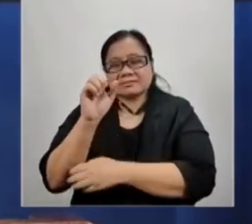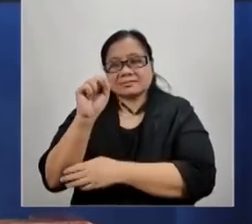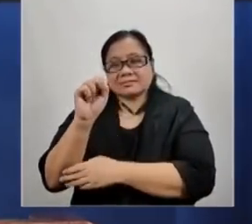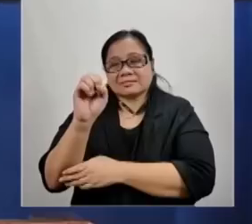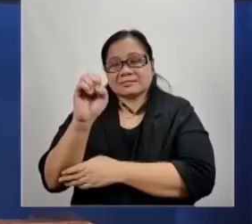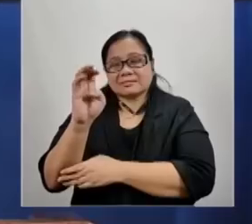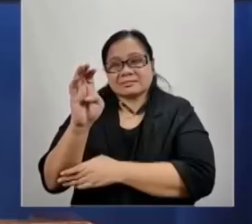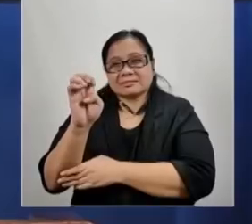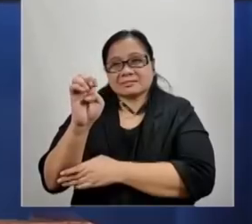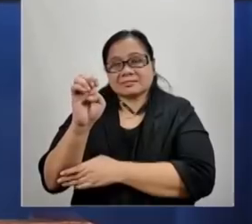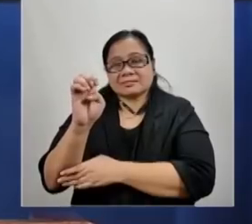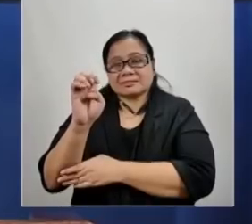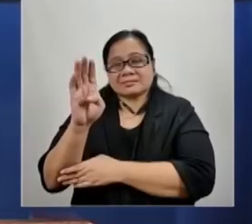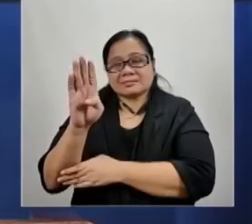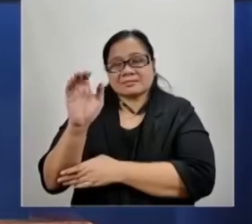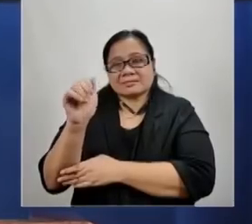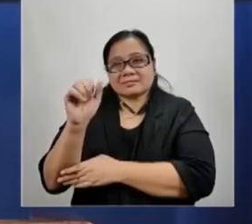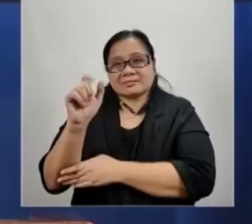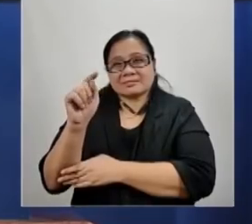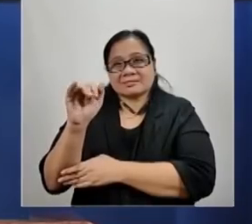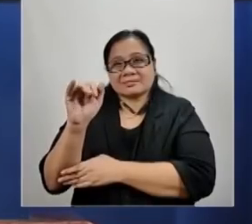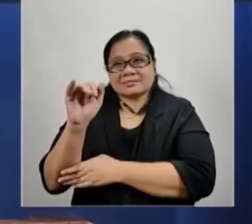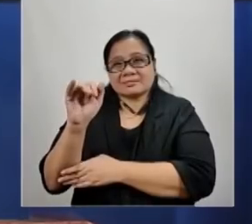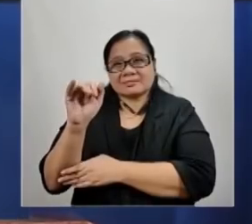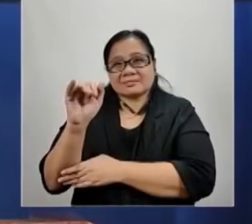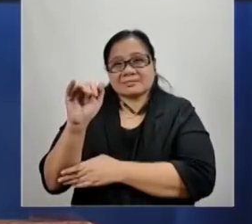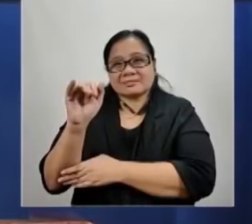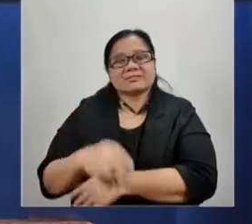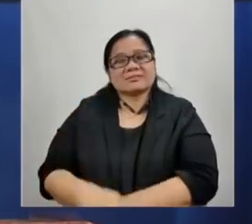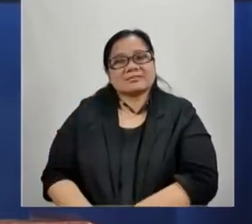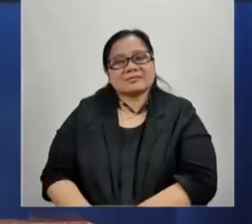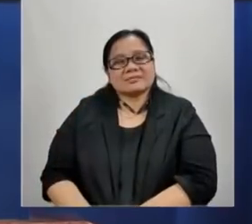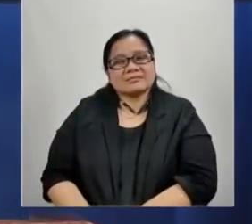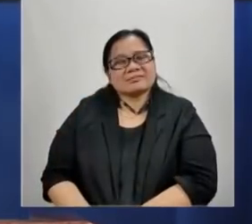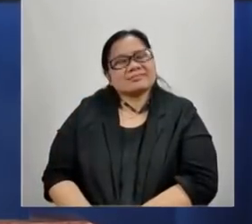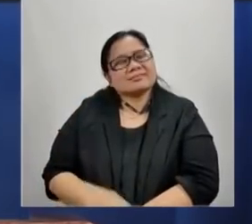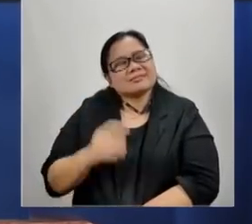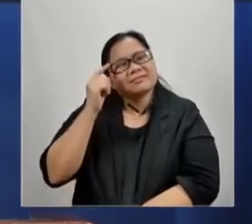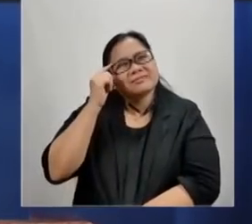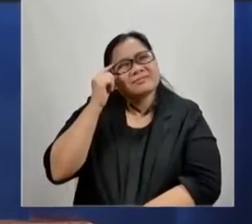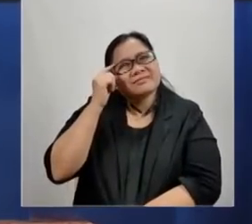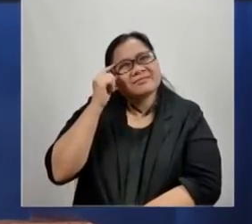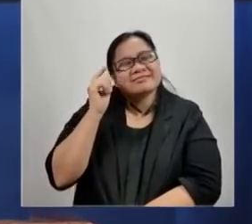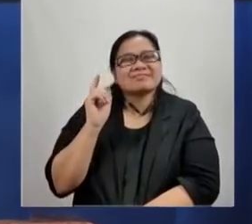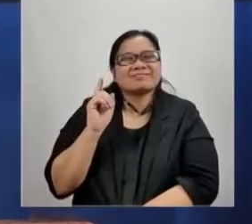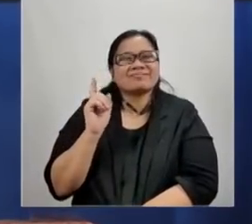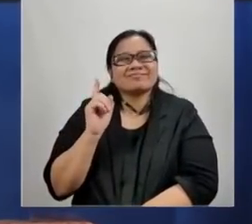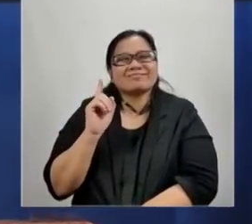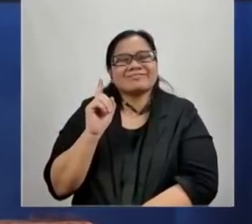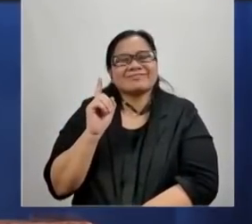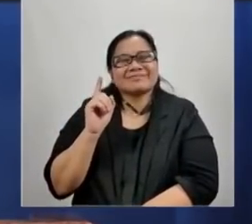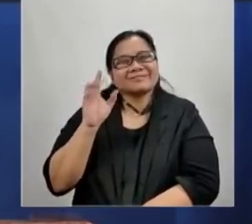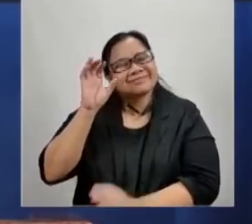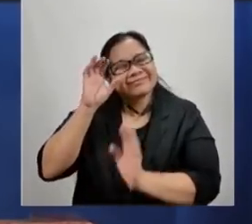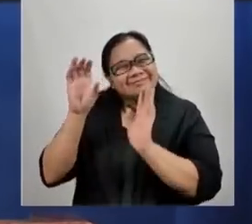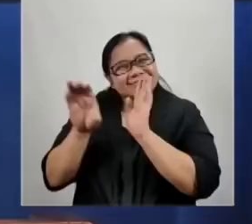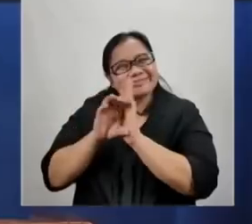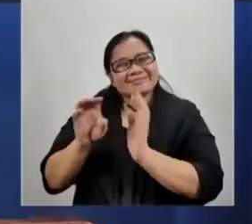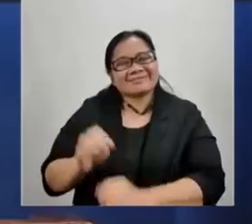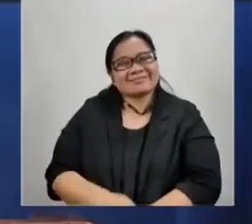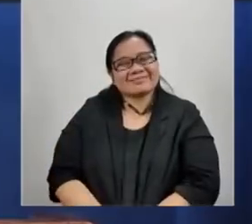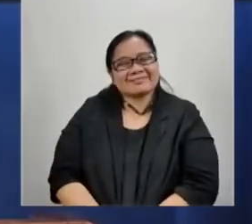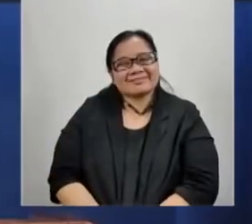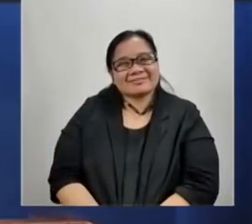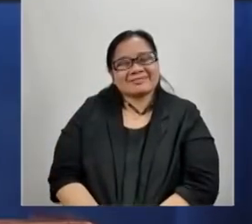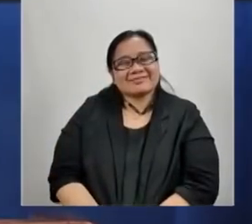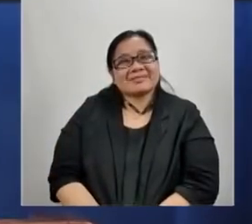Photos. Iniisip ko kung ano kung can see. Office of the President na Yes, ma'am. page.